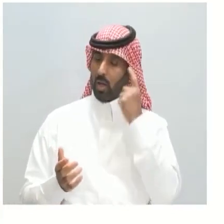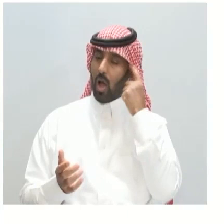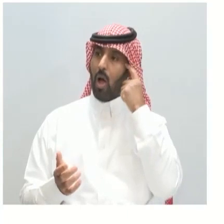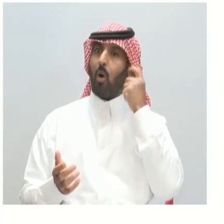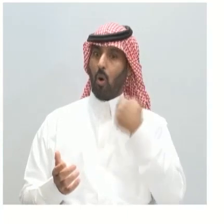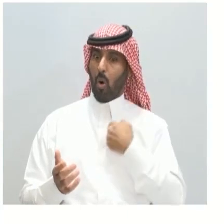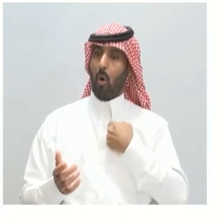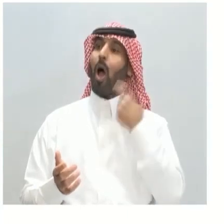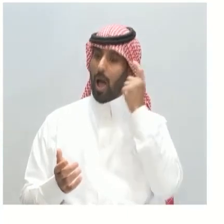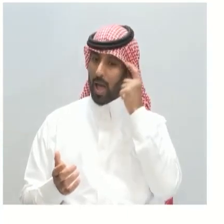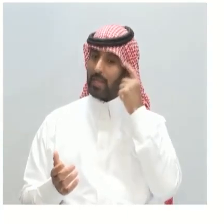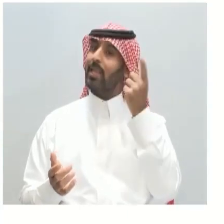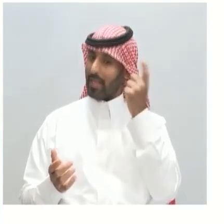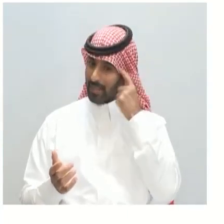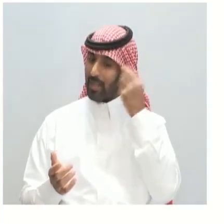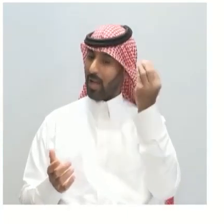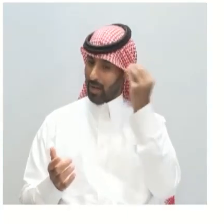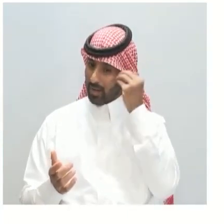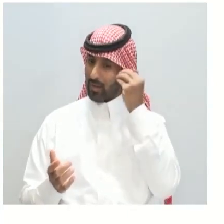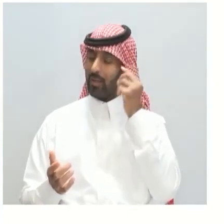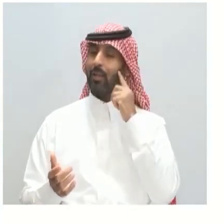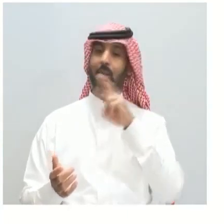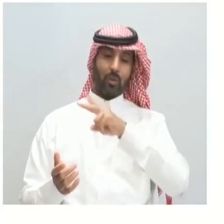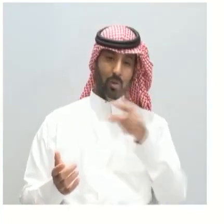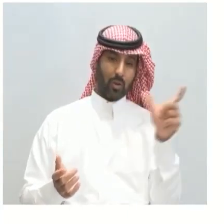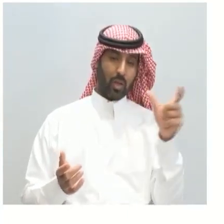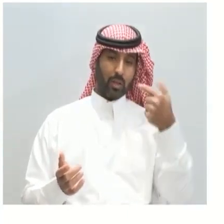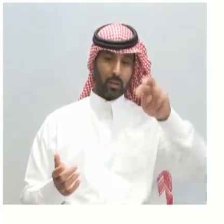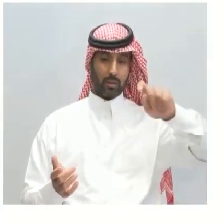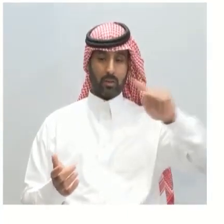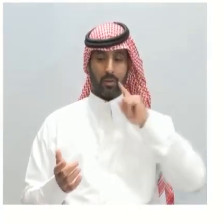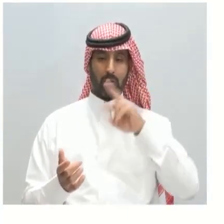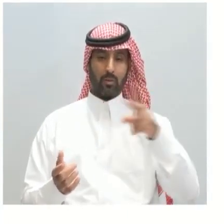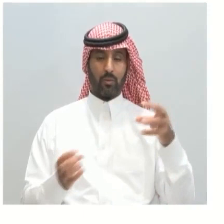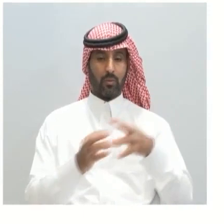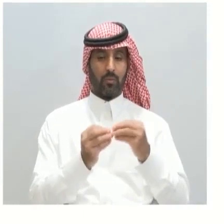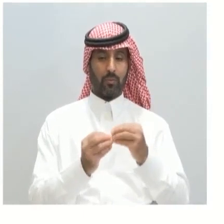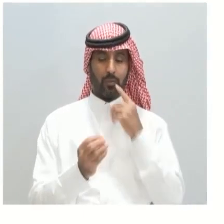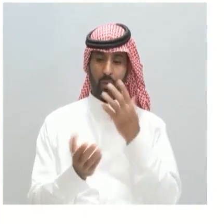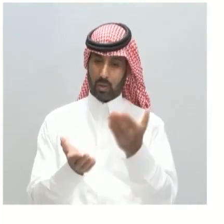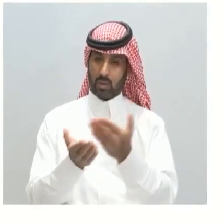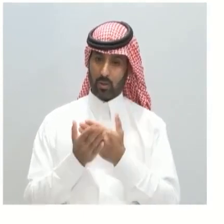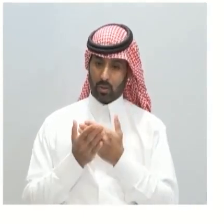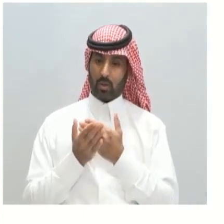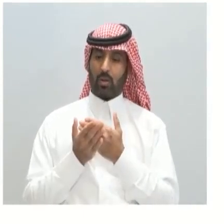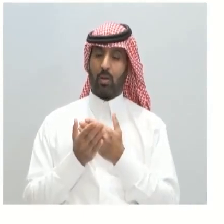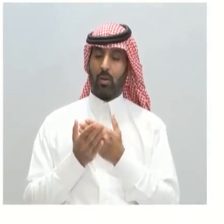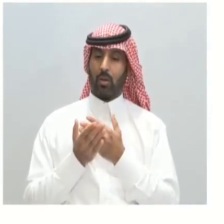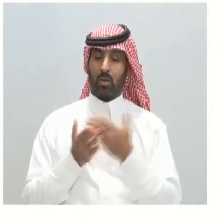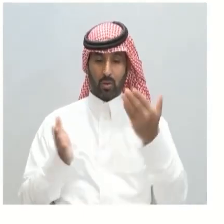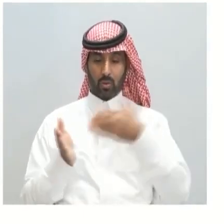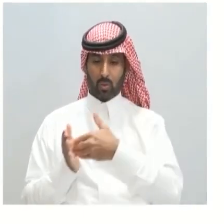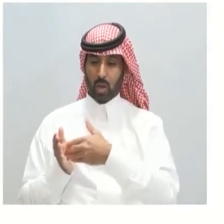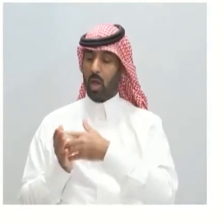oh, I get it. So these are different meanings of the word get. To receive something, to arrive